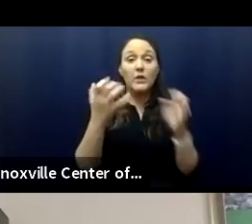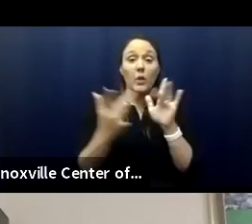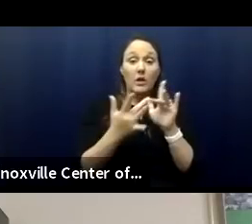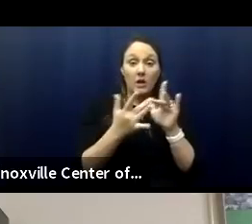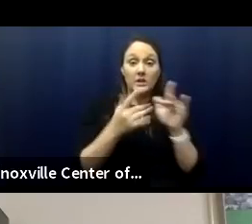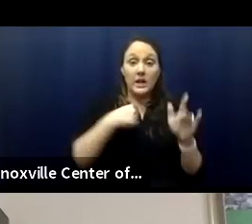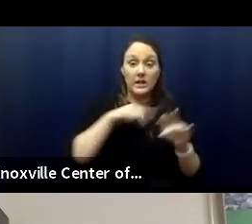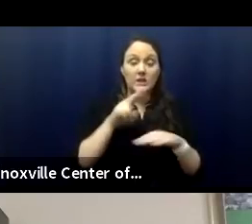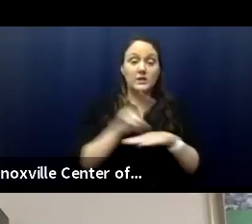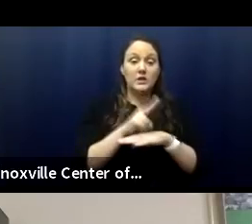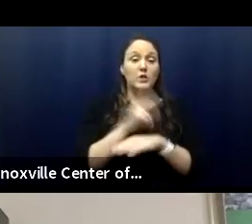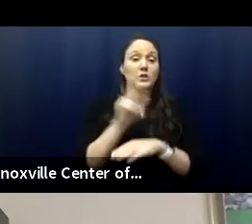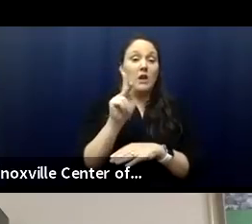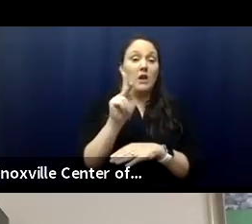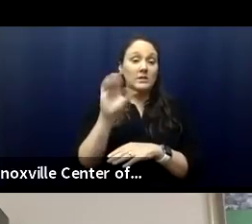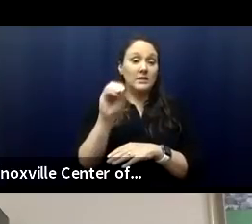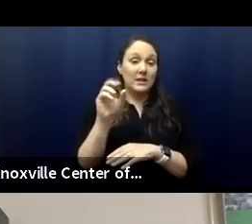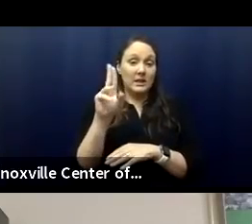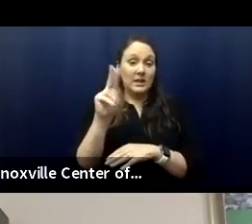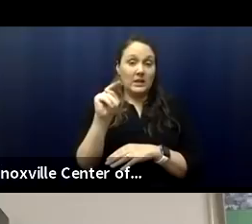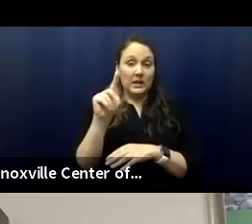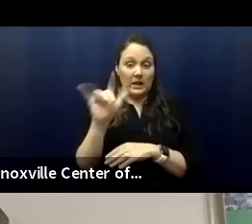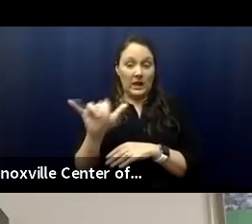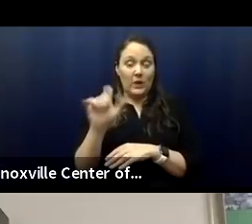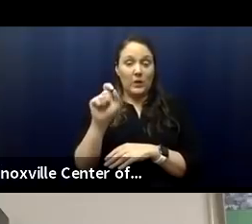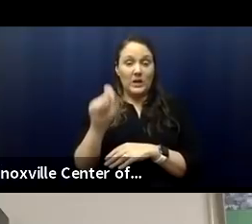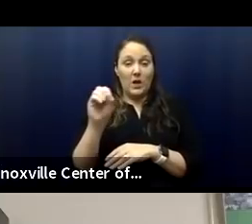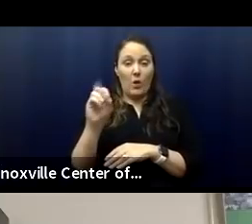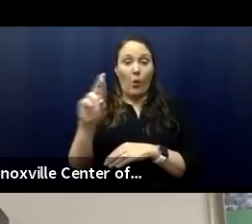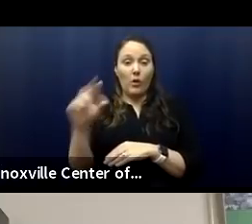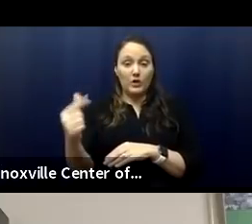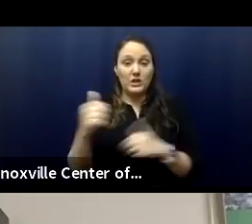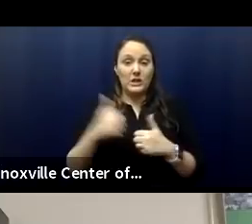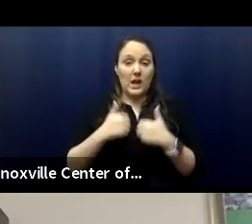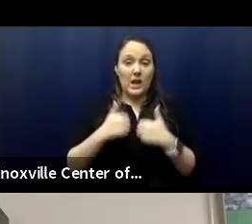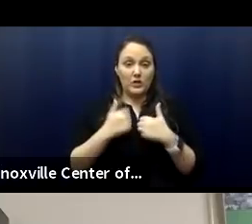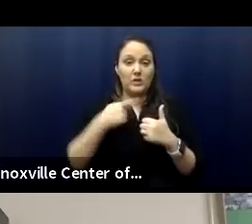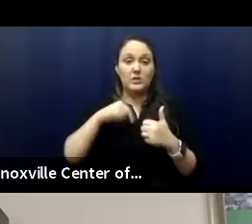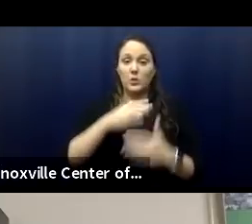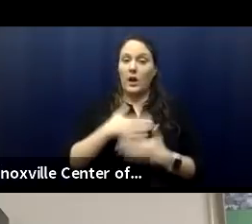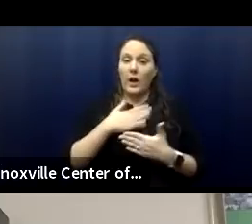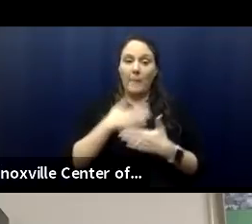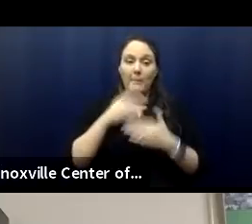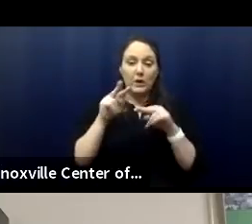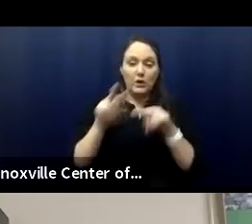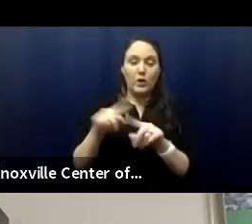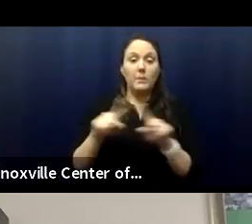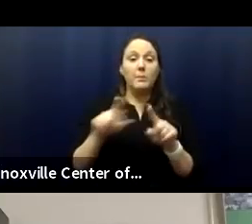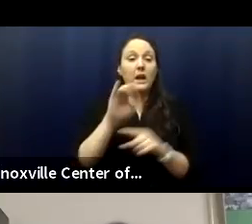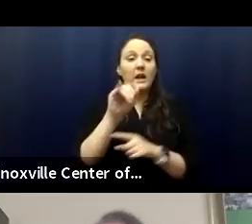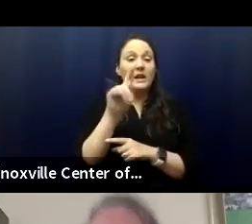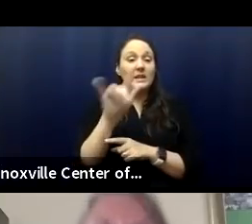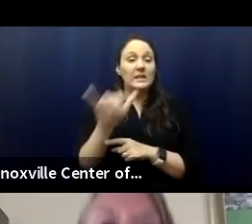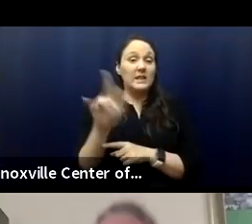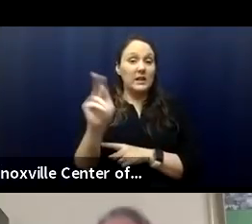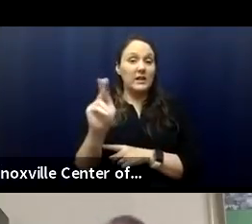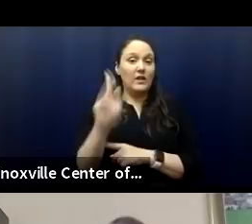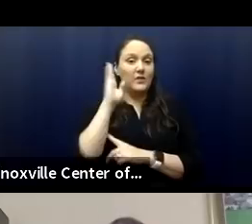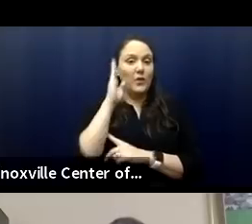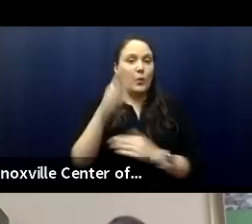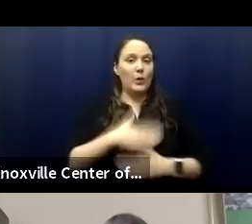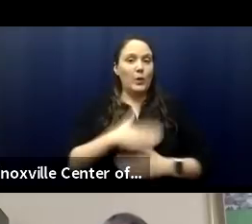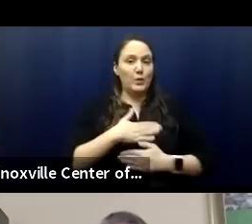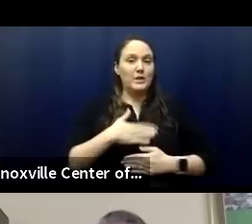knoxcounty.org email addresses, and we're happy to look there. But the City of Knoxville would appreciate, in my case, that you